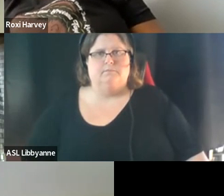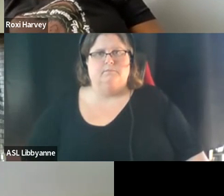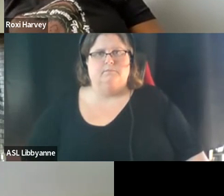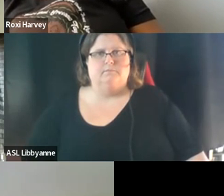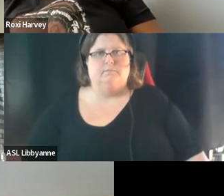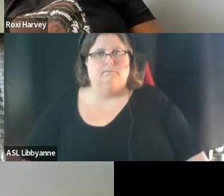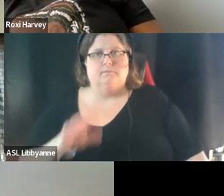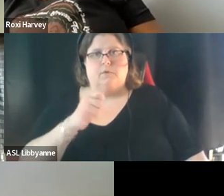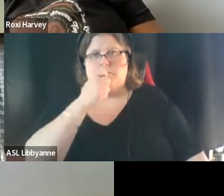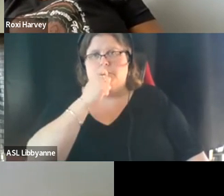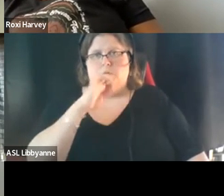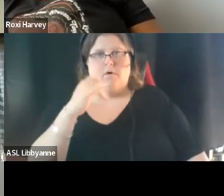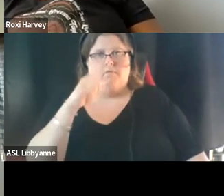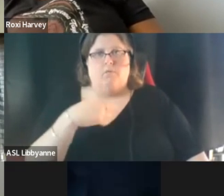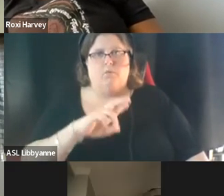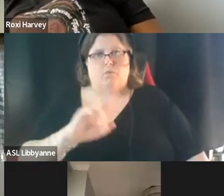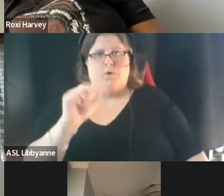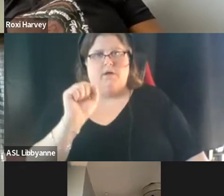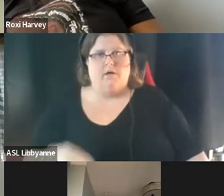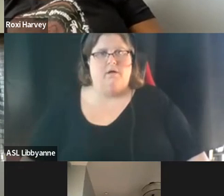You can unmute when you're ready.